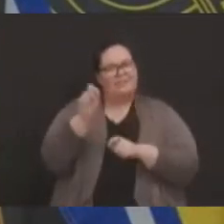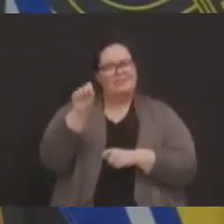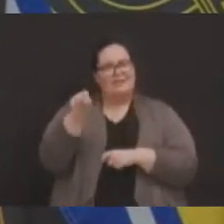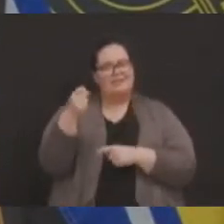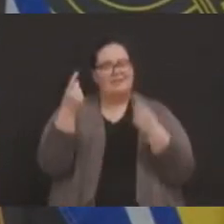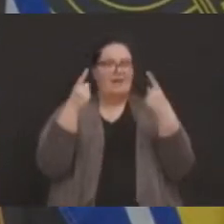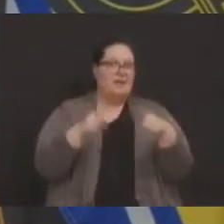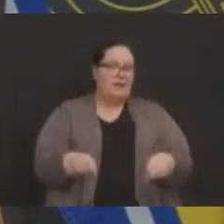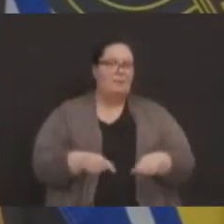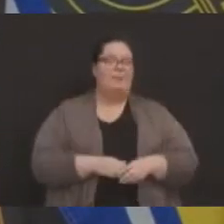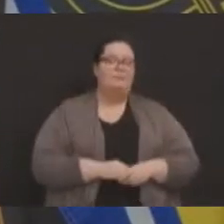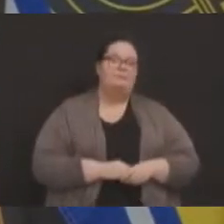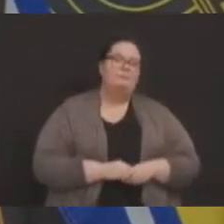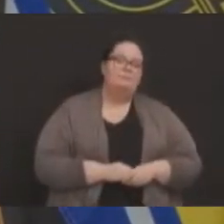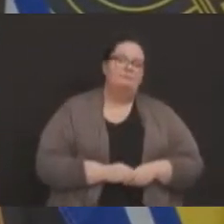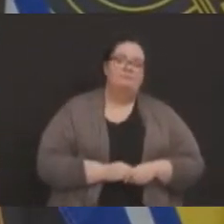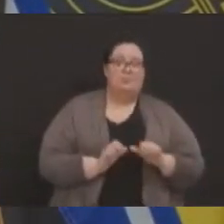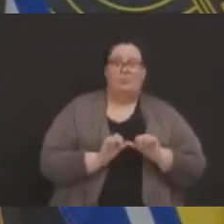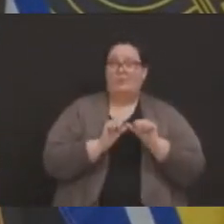Lyle, CTV.